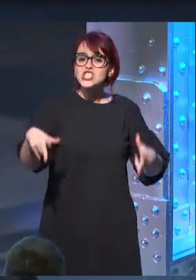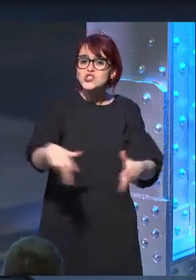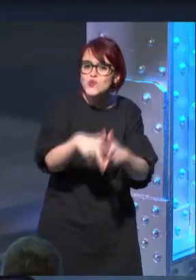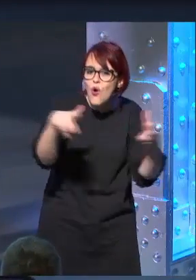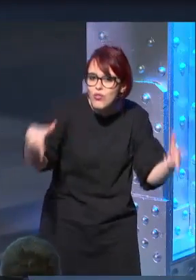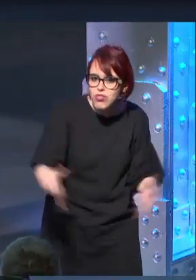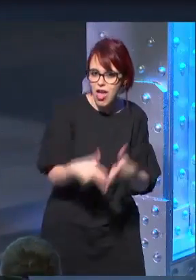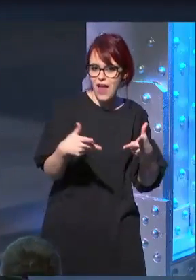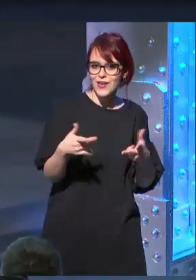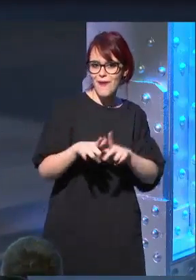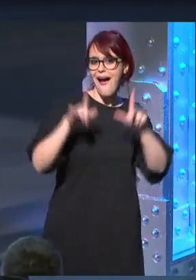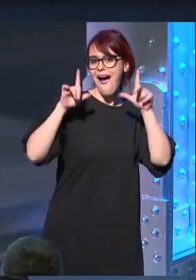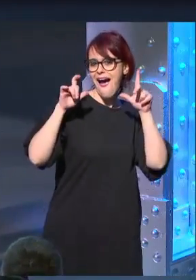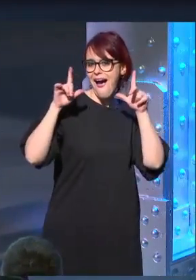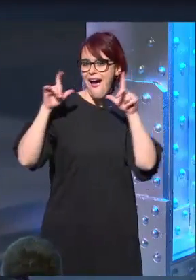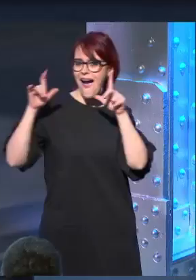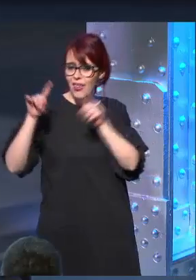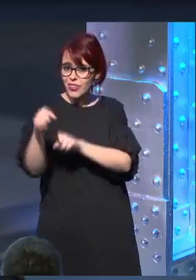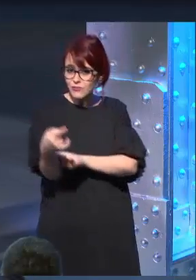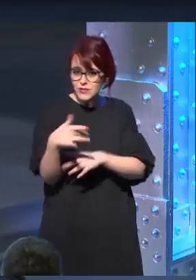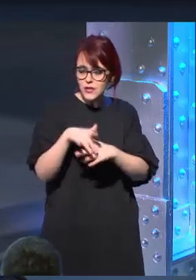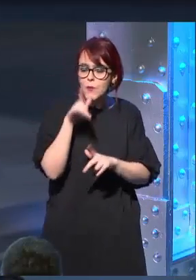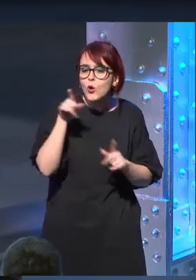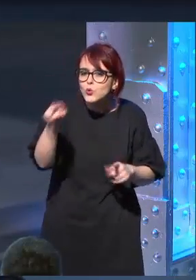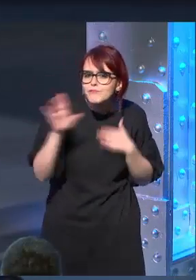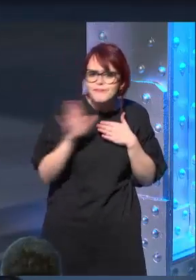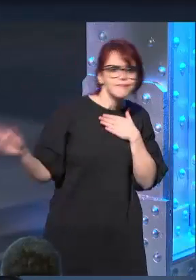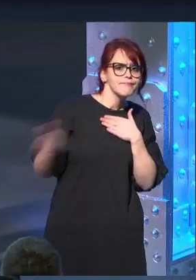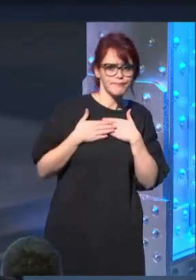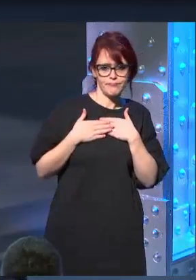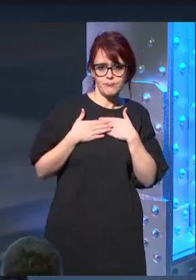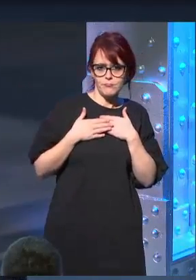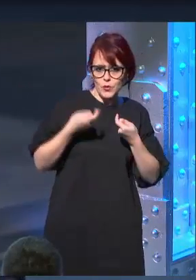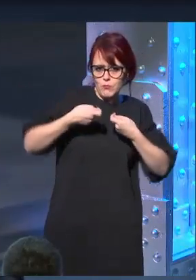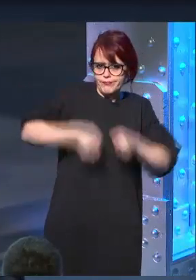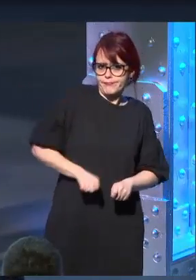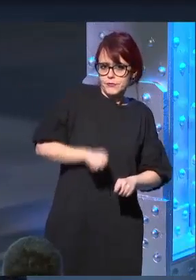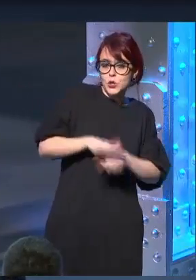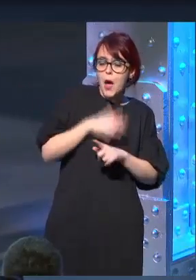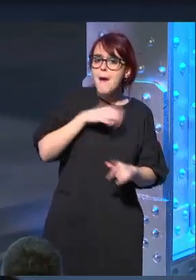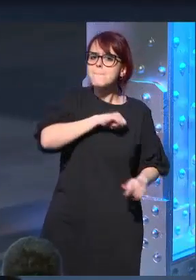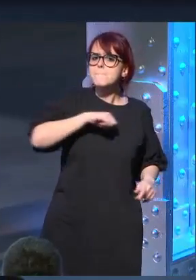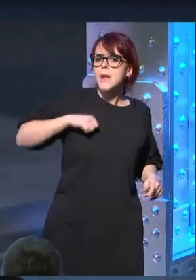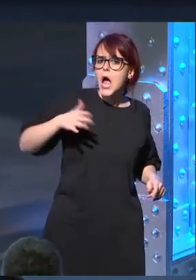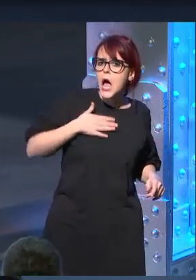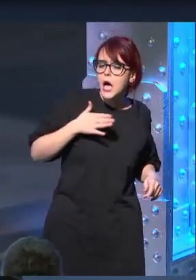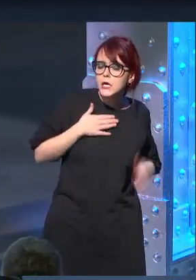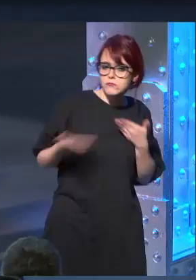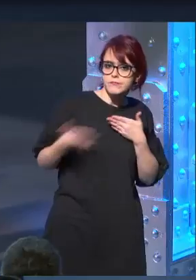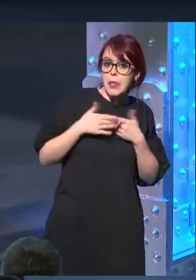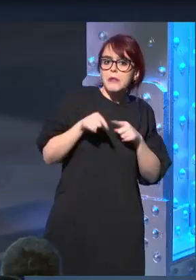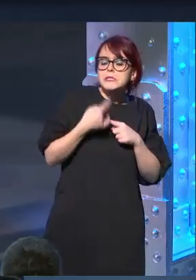post something, but probably you will be posting more about your social life. So I would say